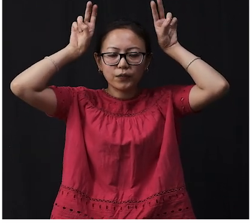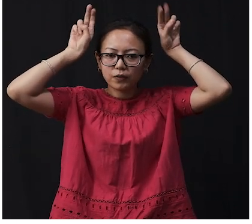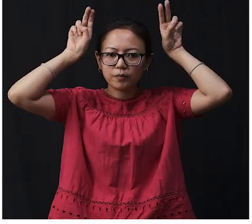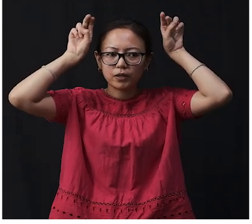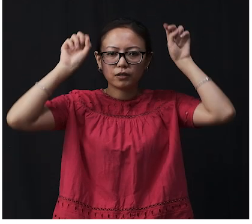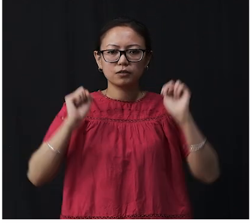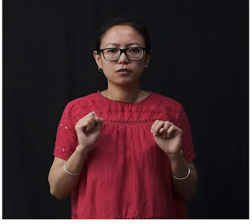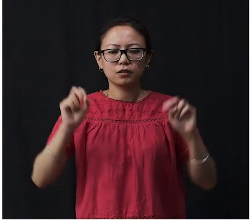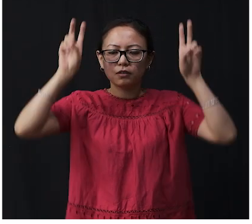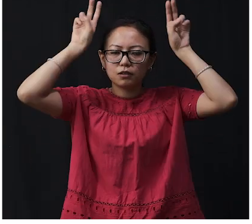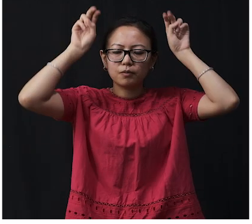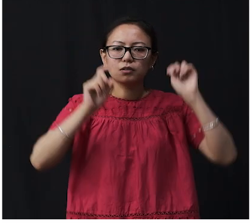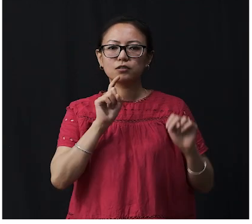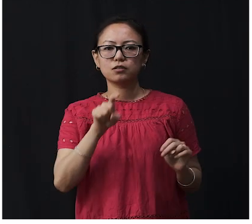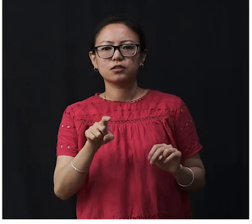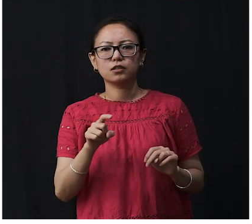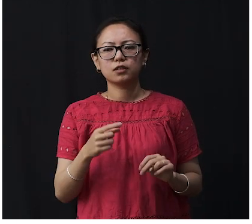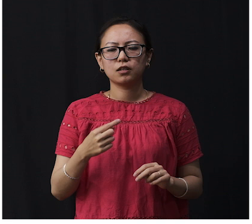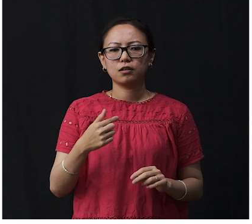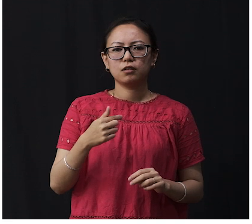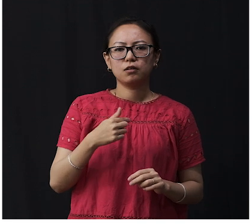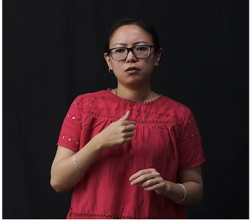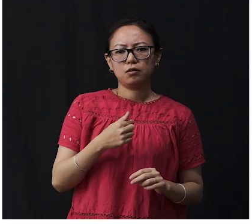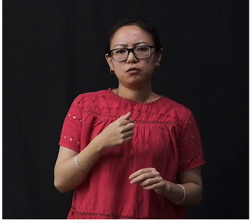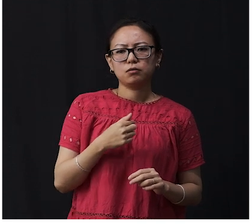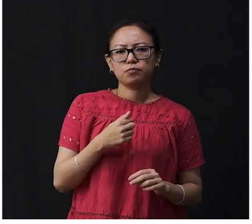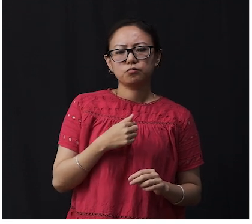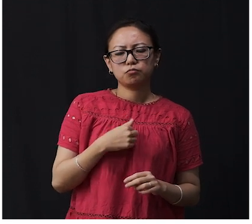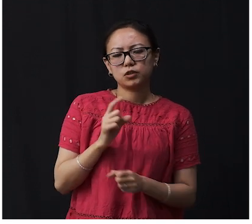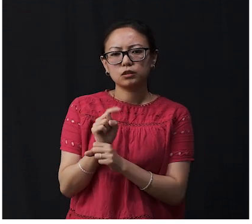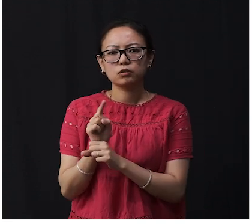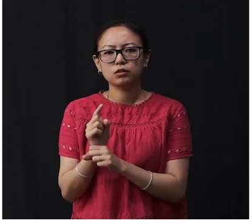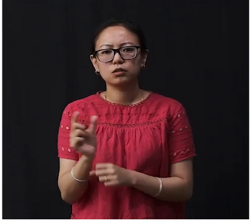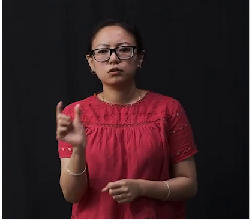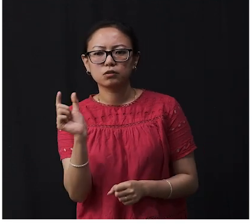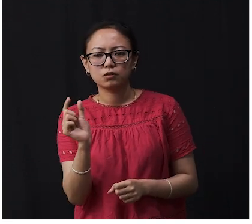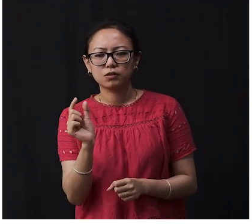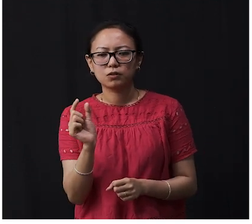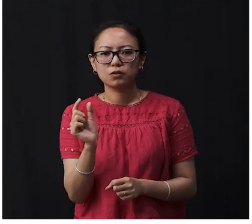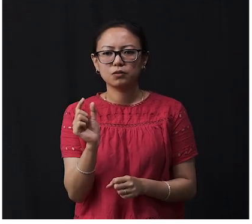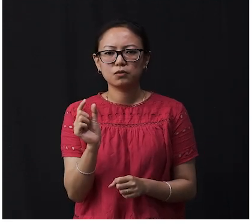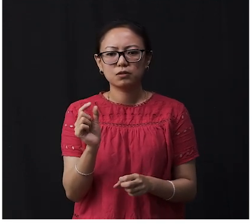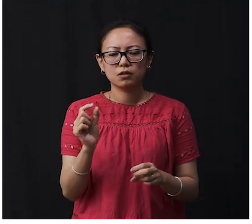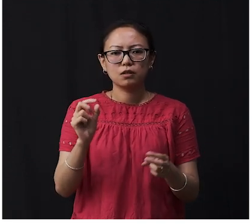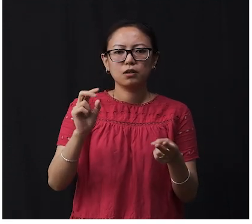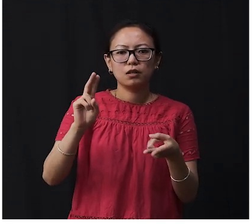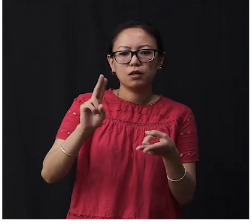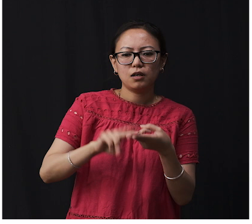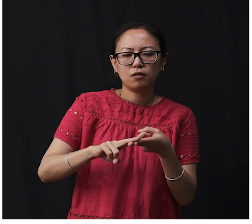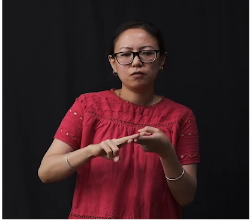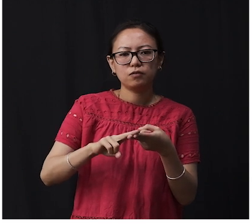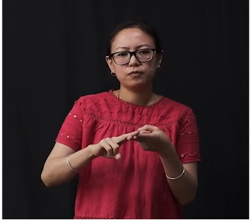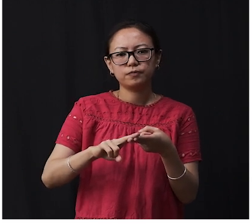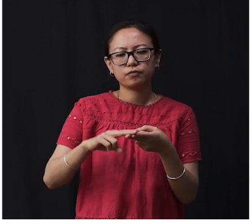bob mine up like a little white flag to show when danger is near. That